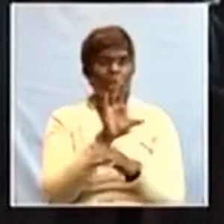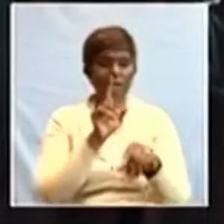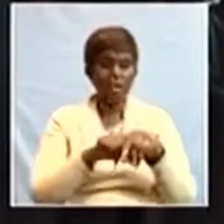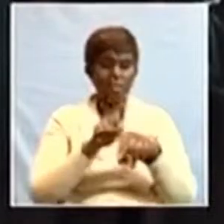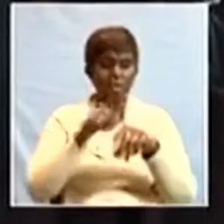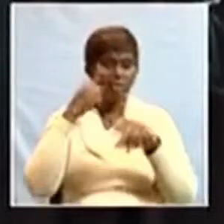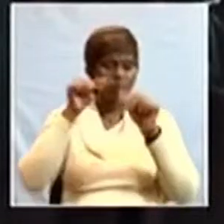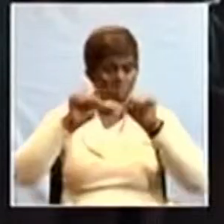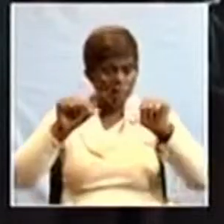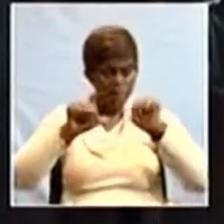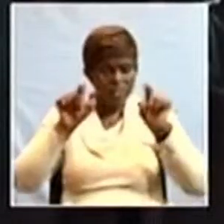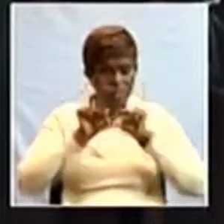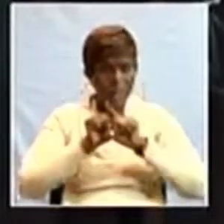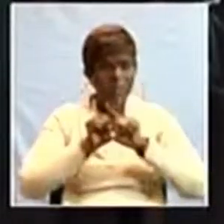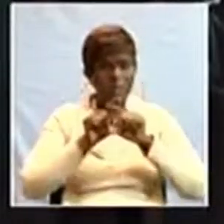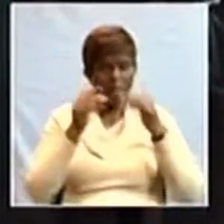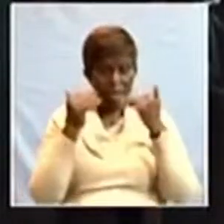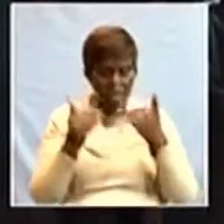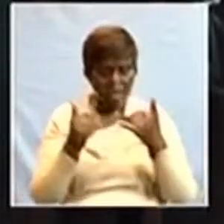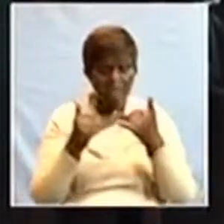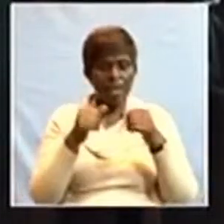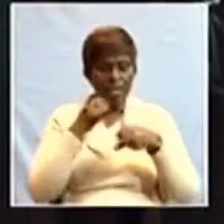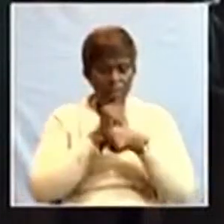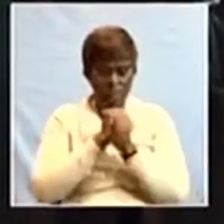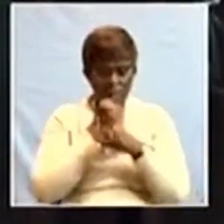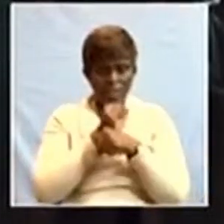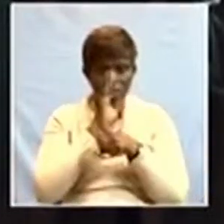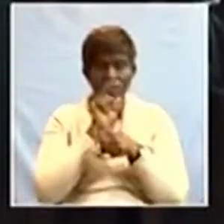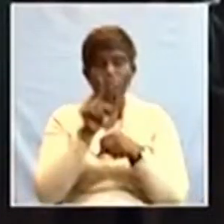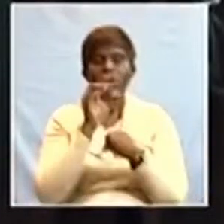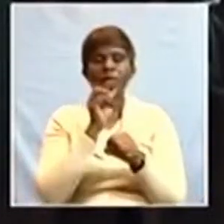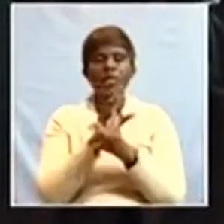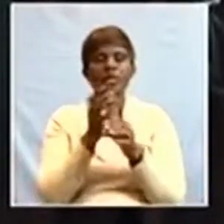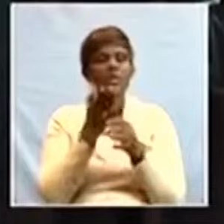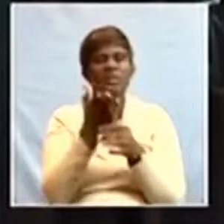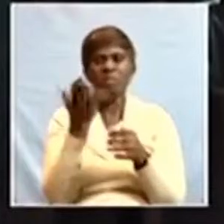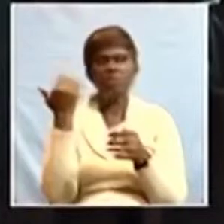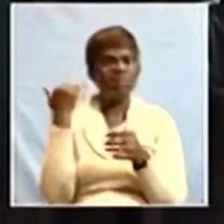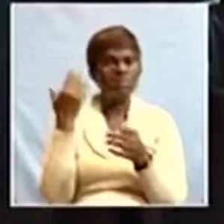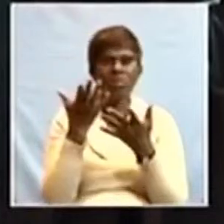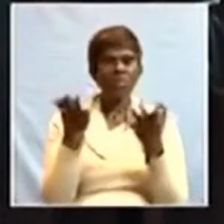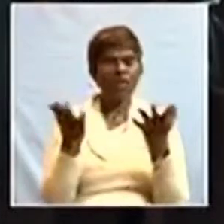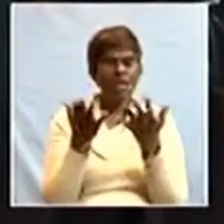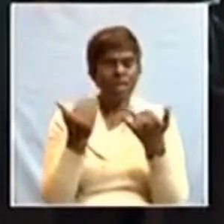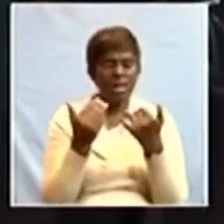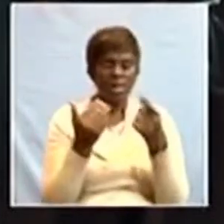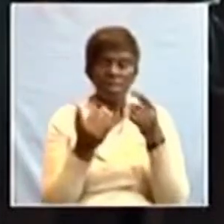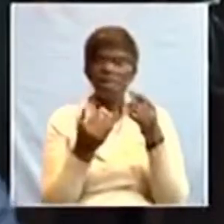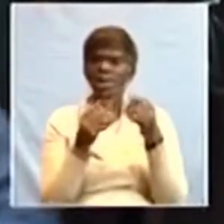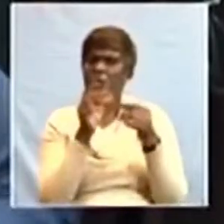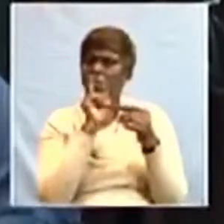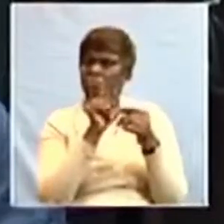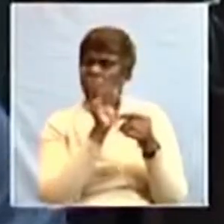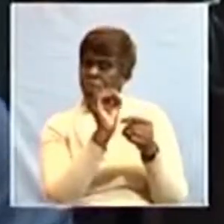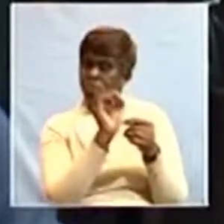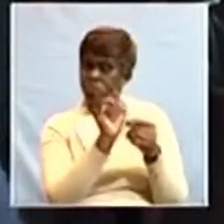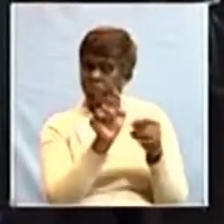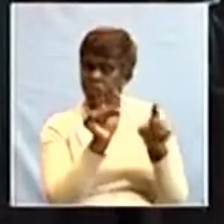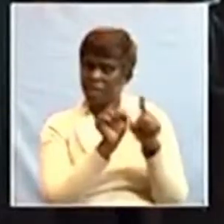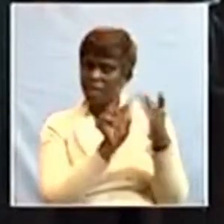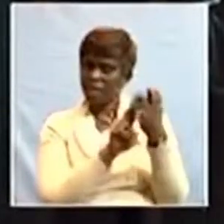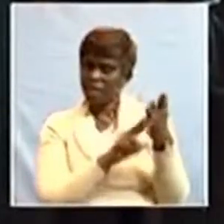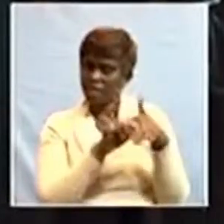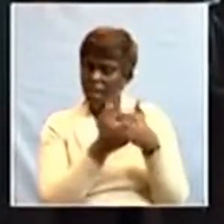the audit and now being made available? Where were they, and how authentic are the